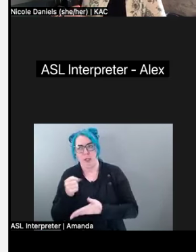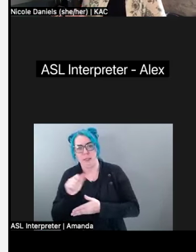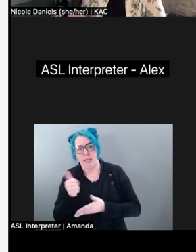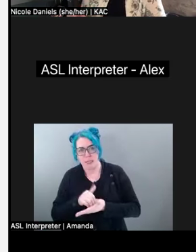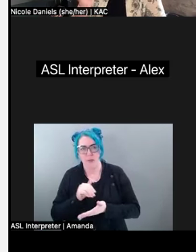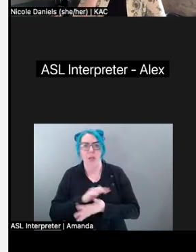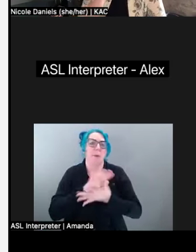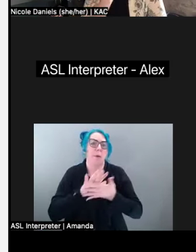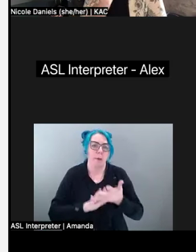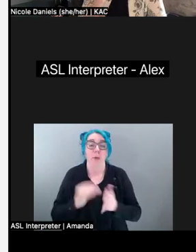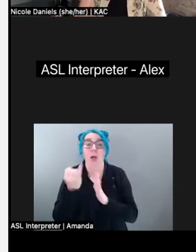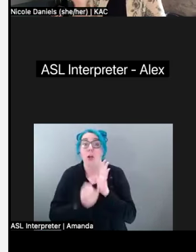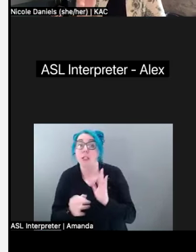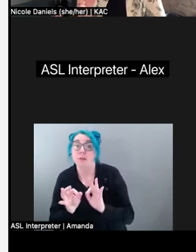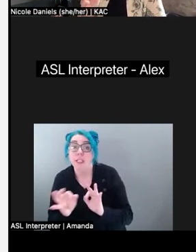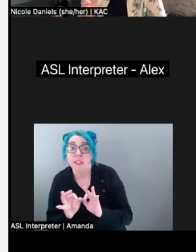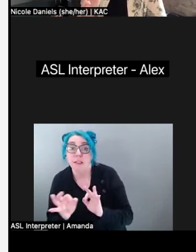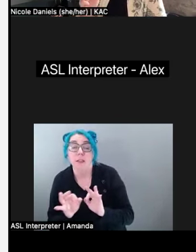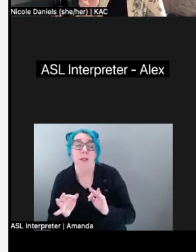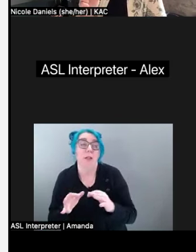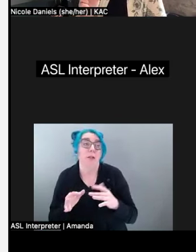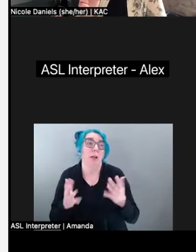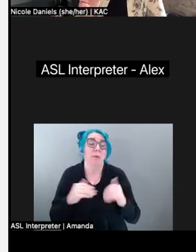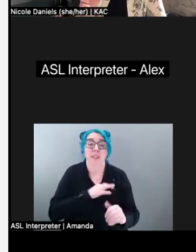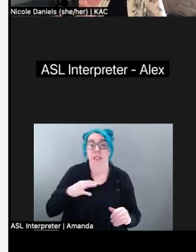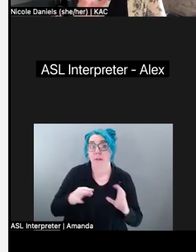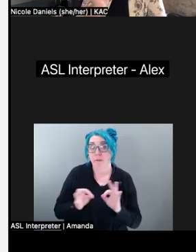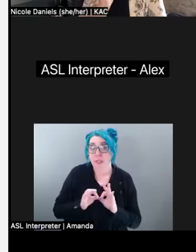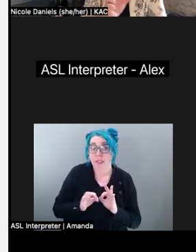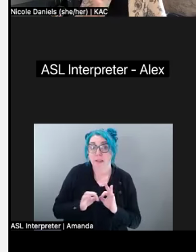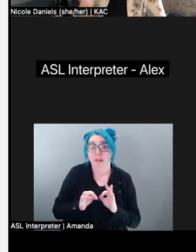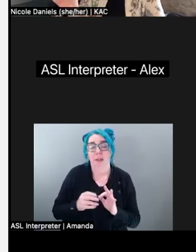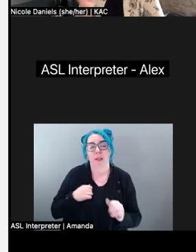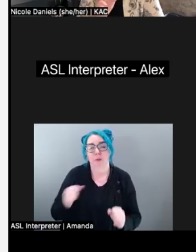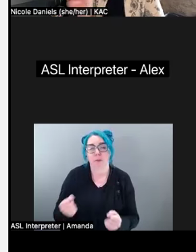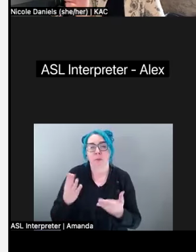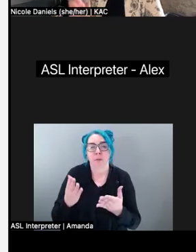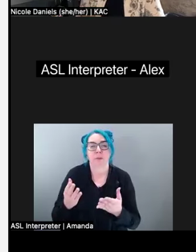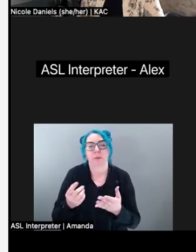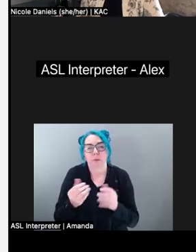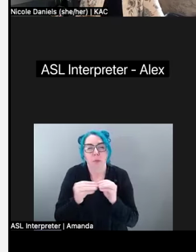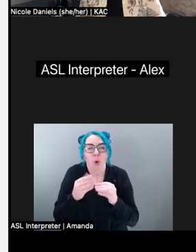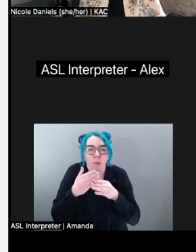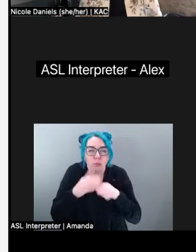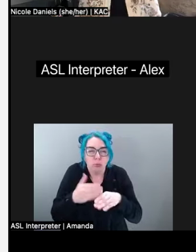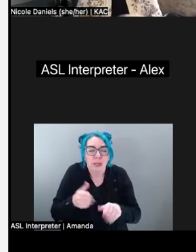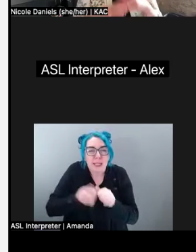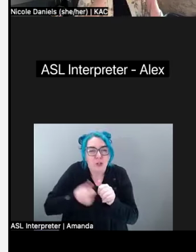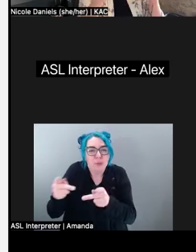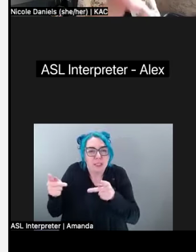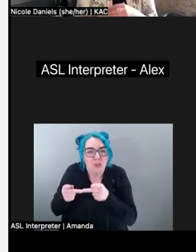or staff fees, kind of breaking down either the fee per position, or if there's